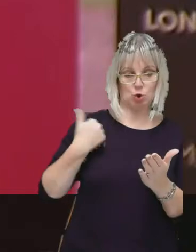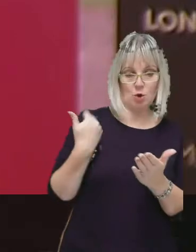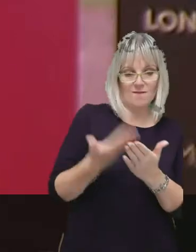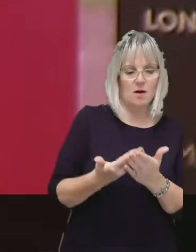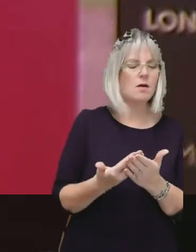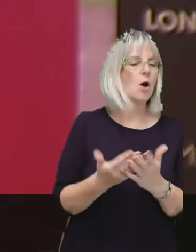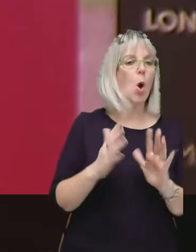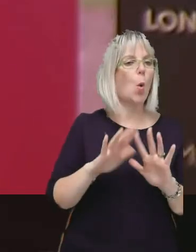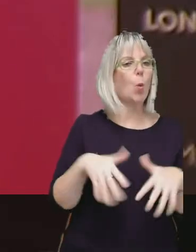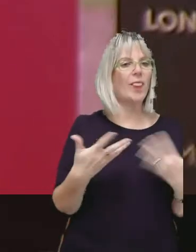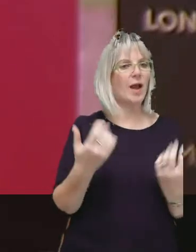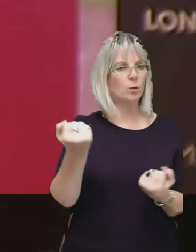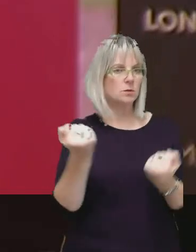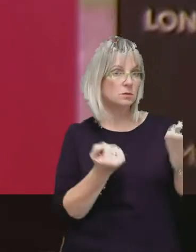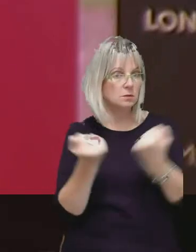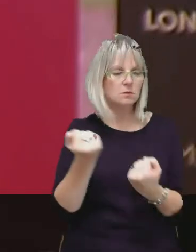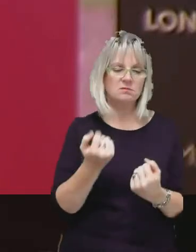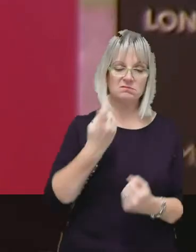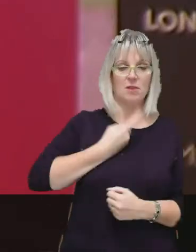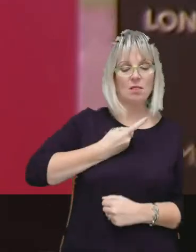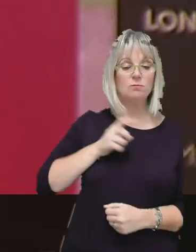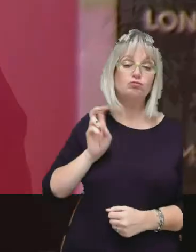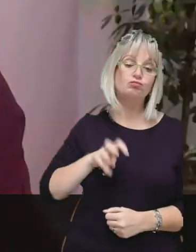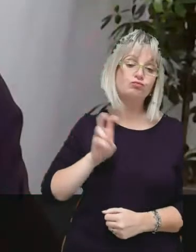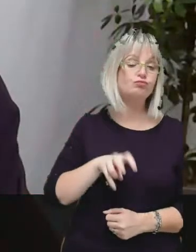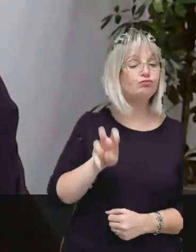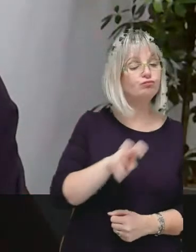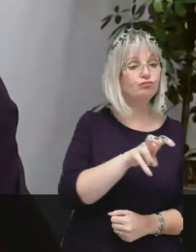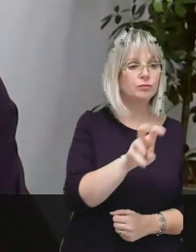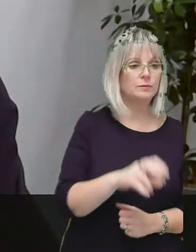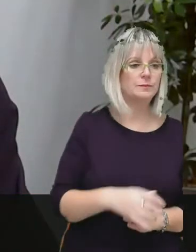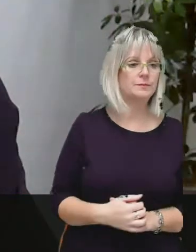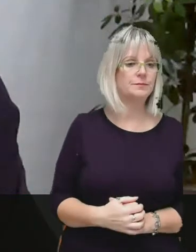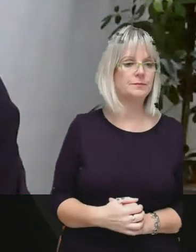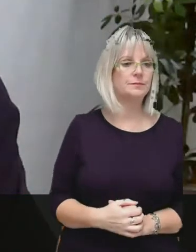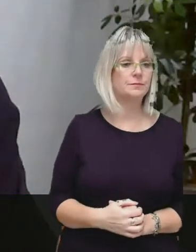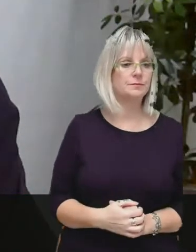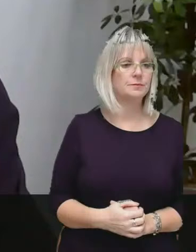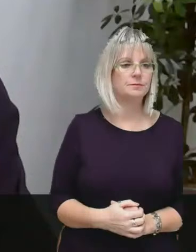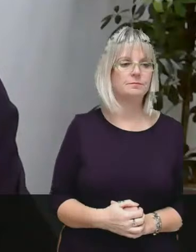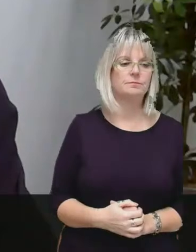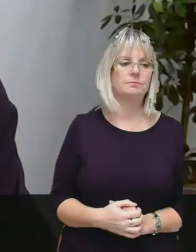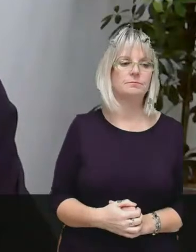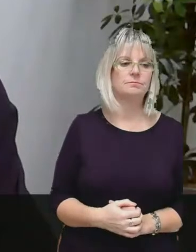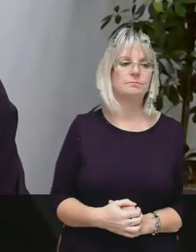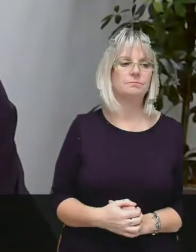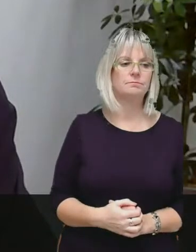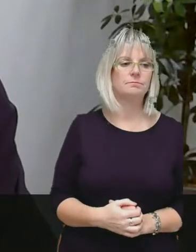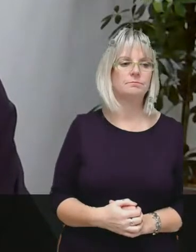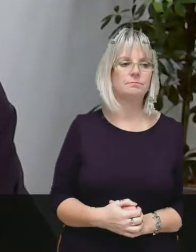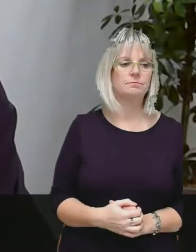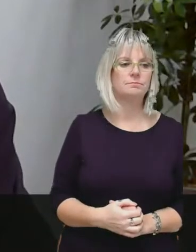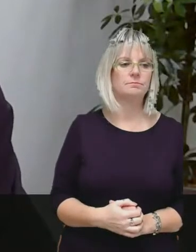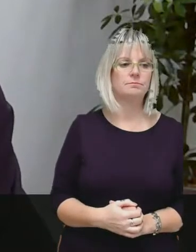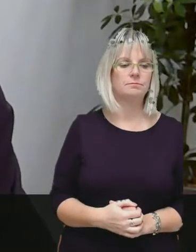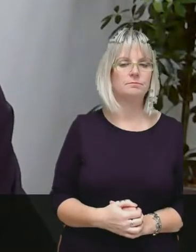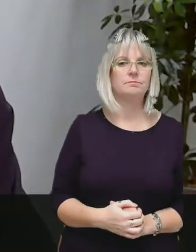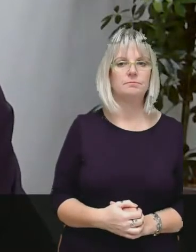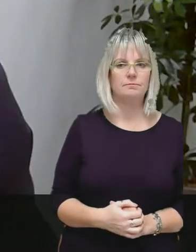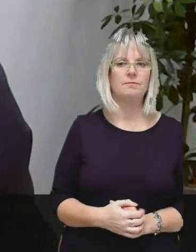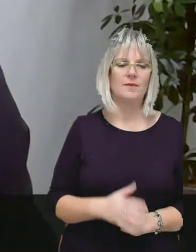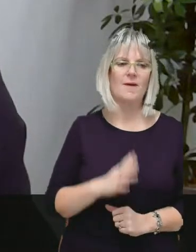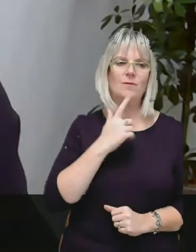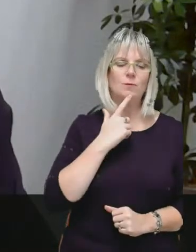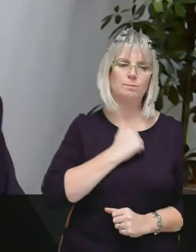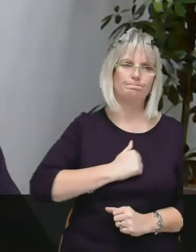Mr. Mayor, over to you again. I've got to apologise to all the other questioners. That might be my favourite question of the night so